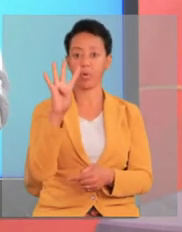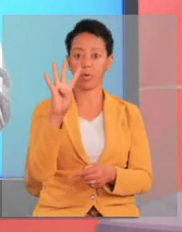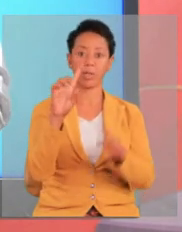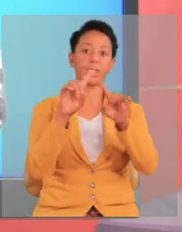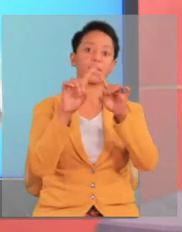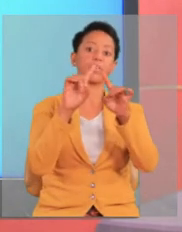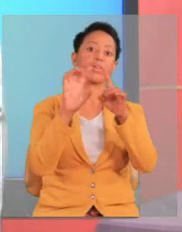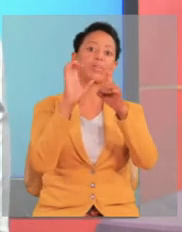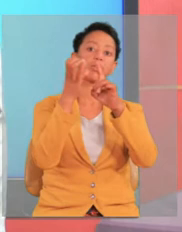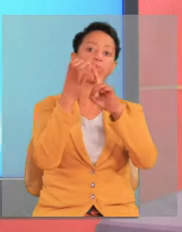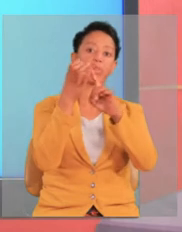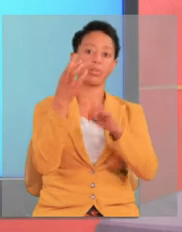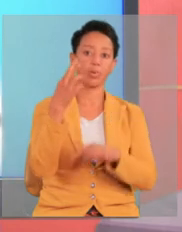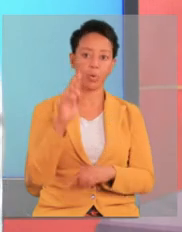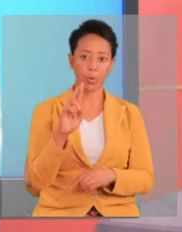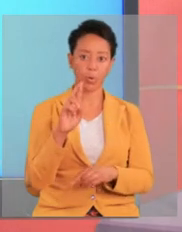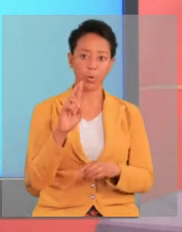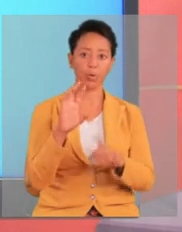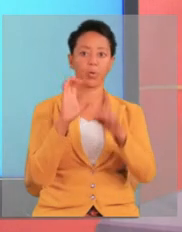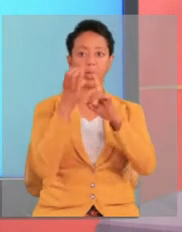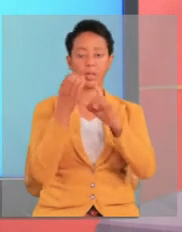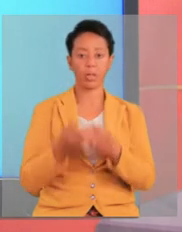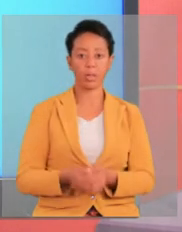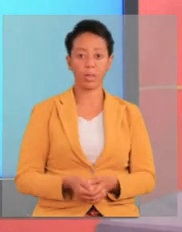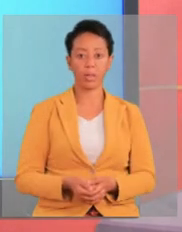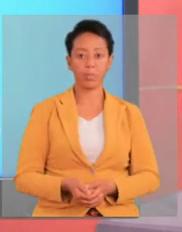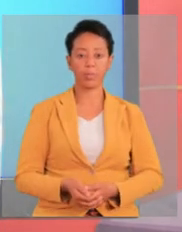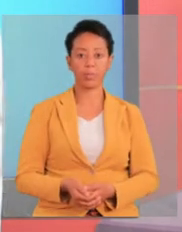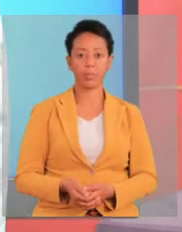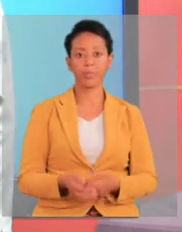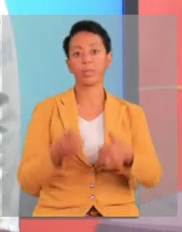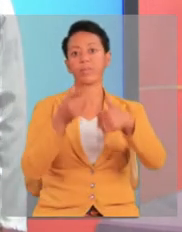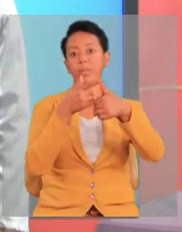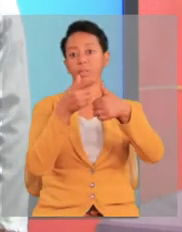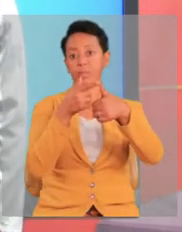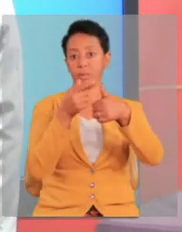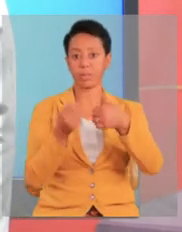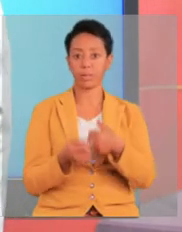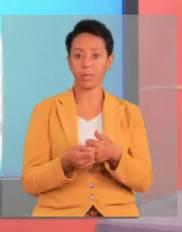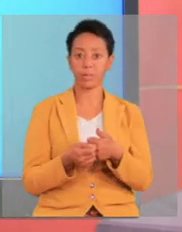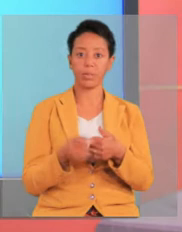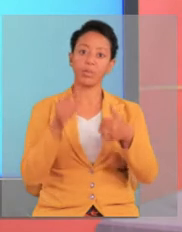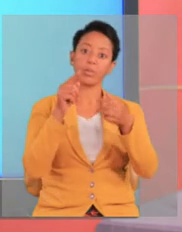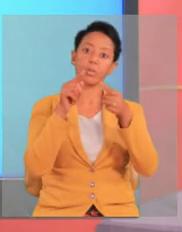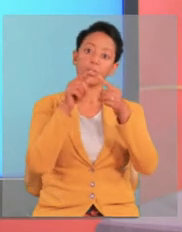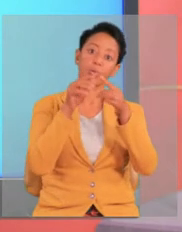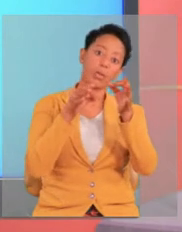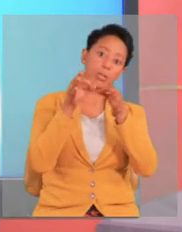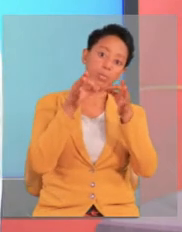different situations or contexts. The first one is to express an